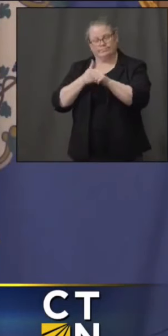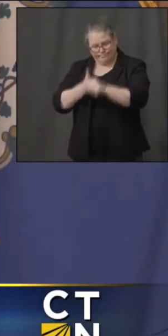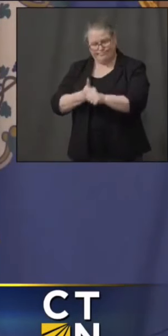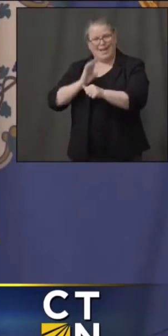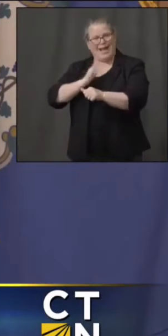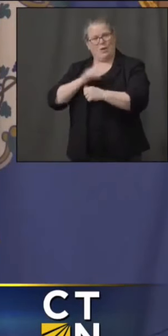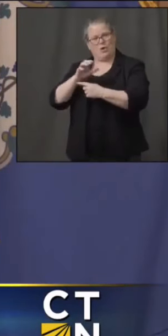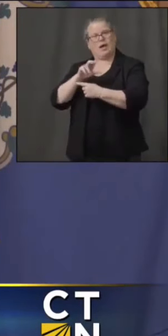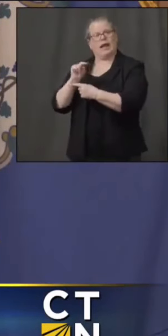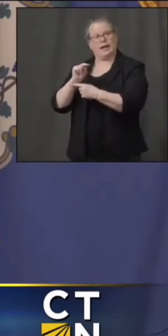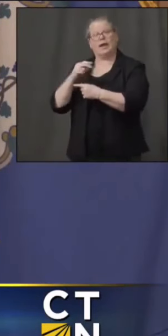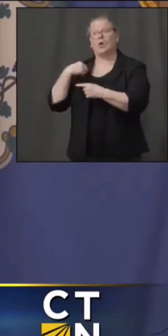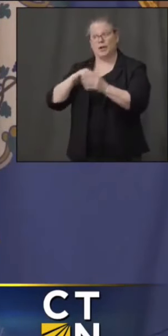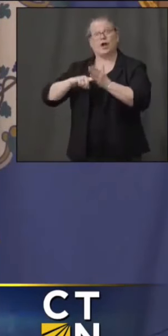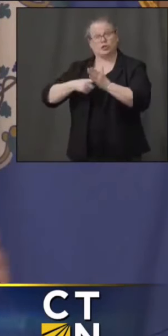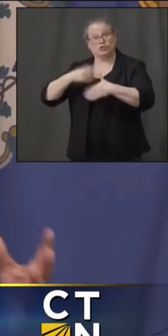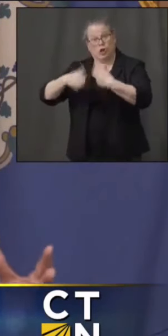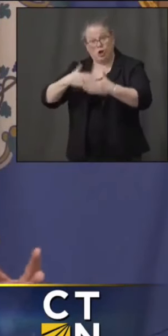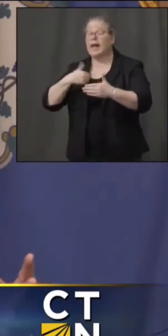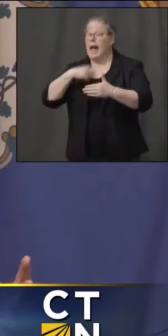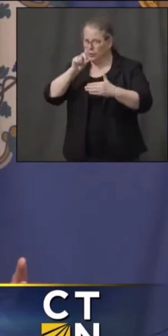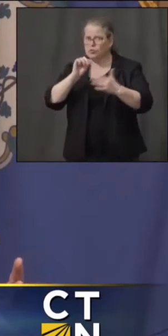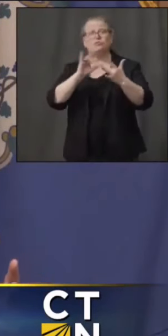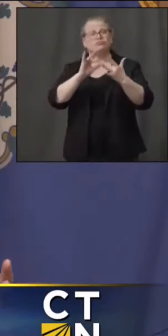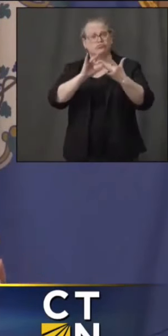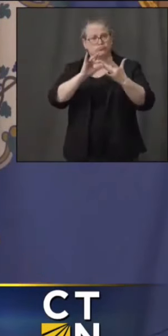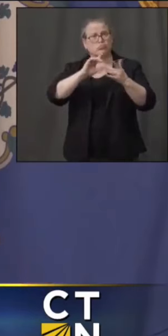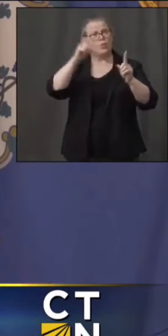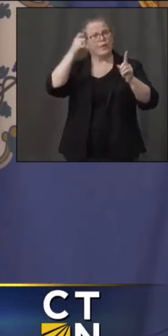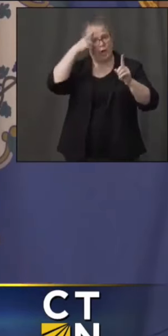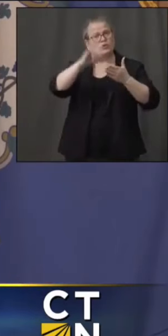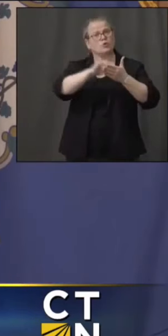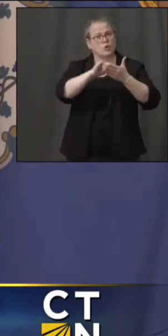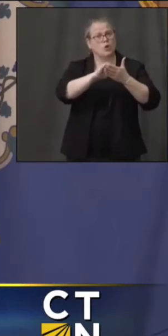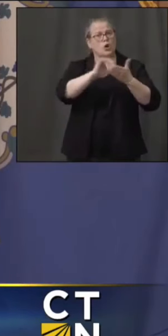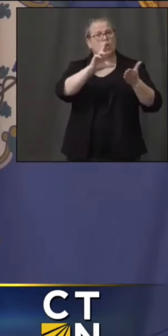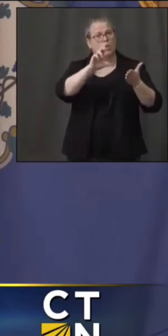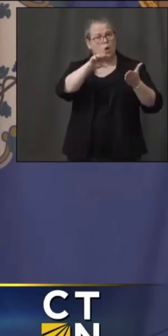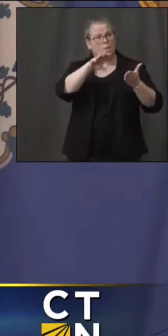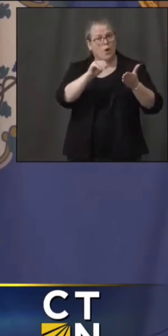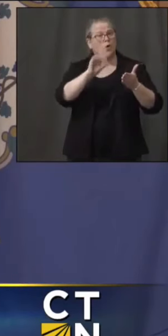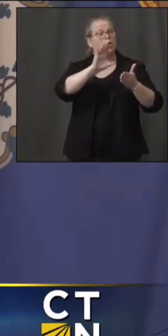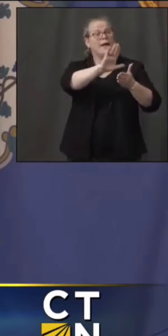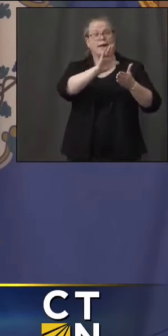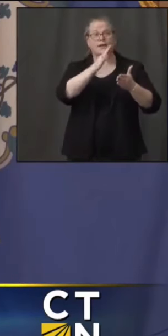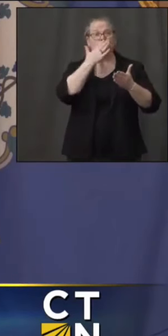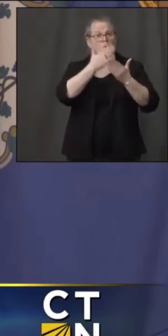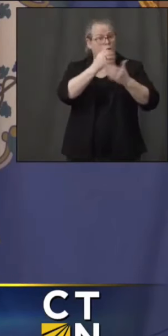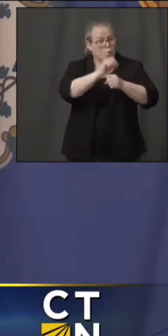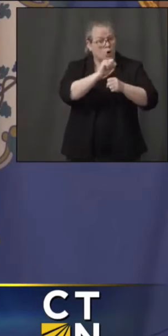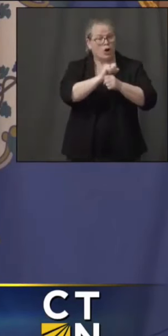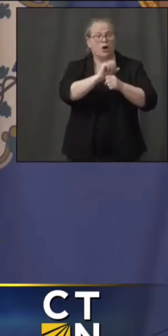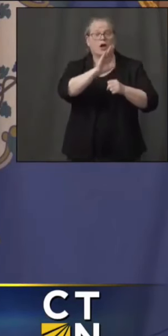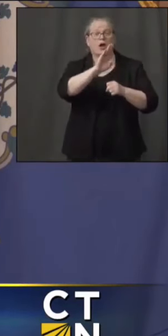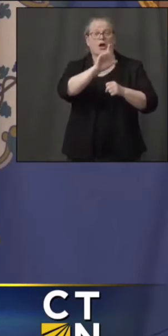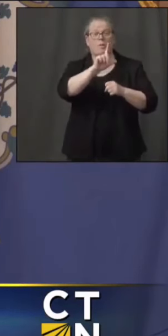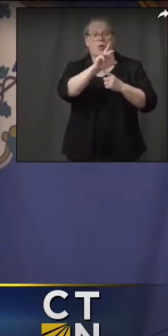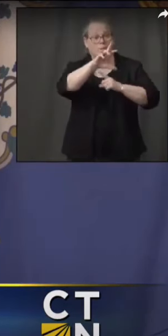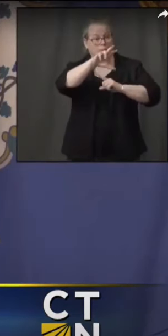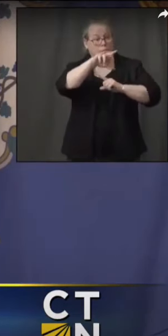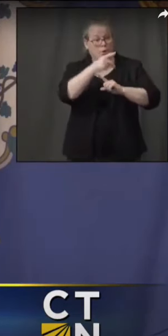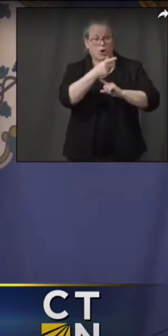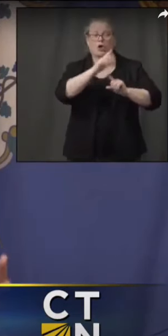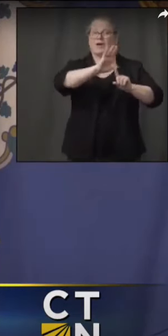Cuomo, and thanks to his good work, the Bloomberg Philanthropies is looking at their technology platform. They're going to be providing a